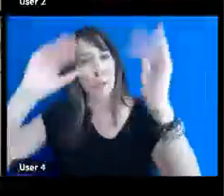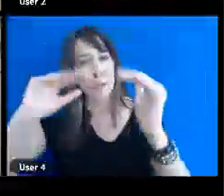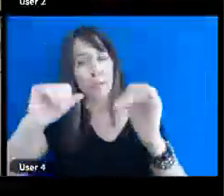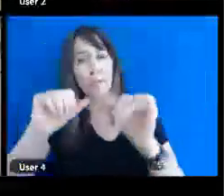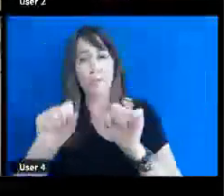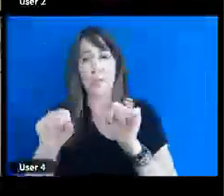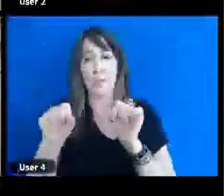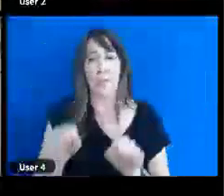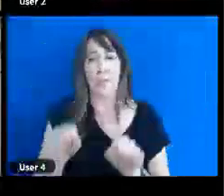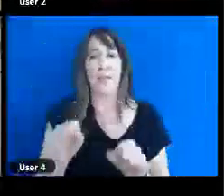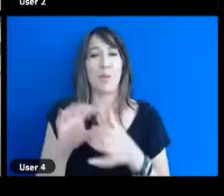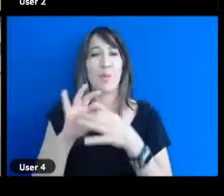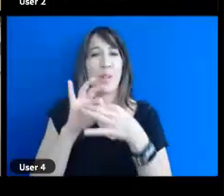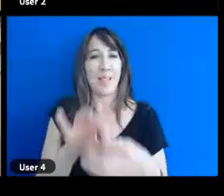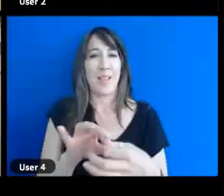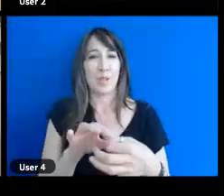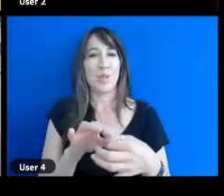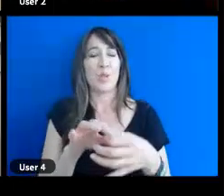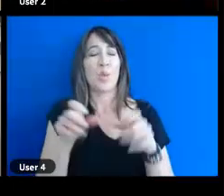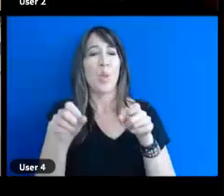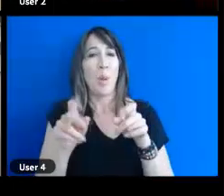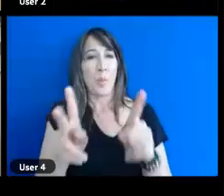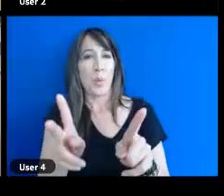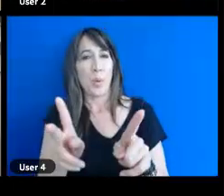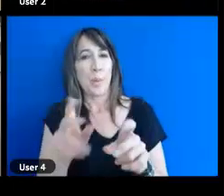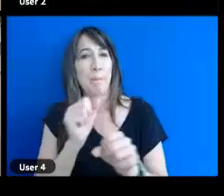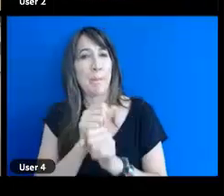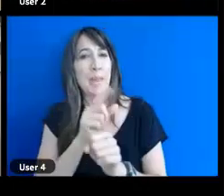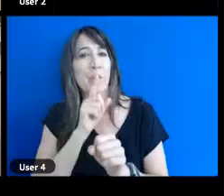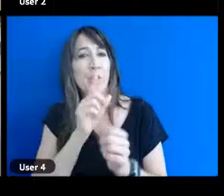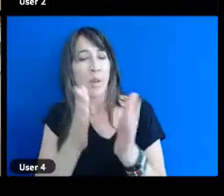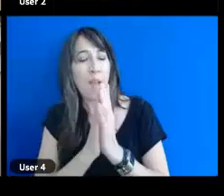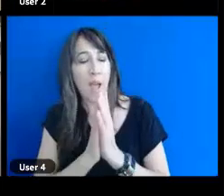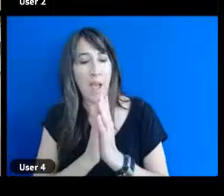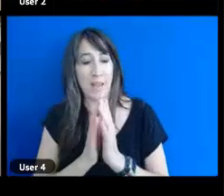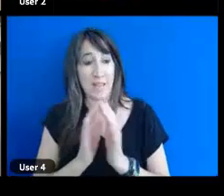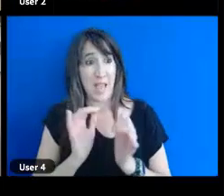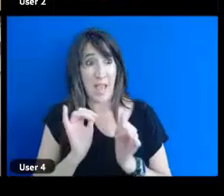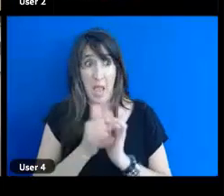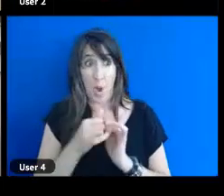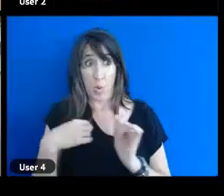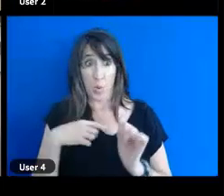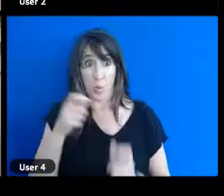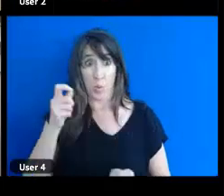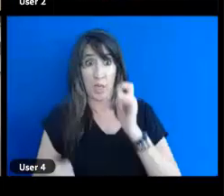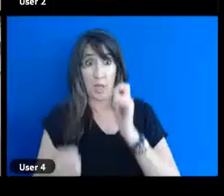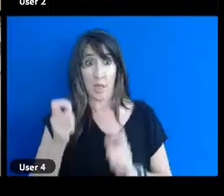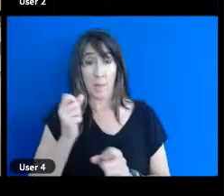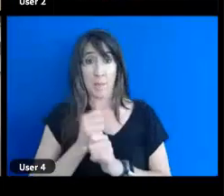open dialogue on expectations with a focus on abilities in relation to the opportunity.